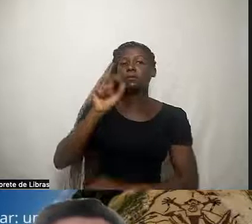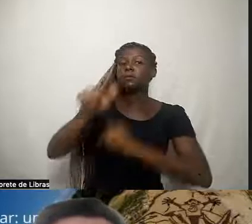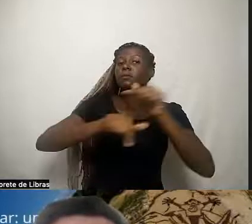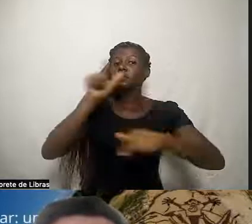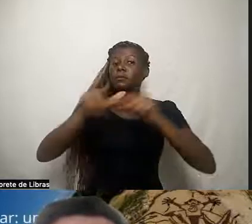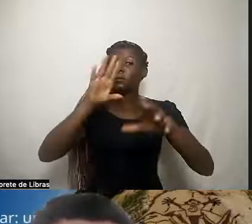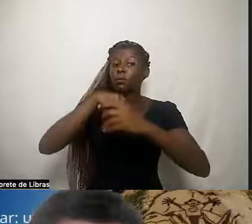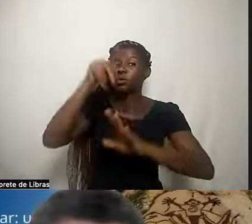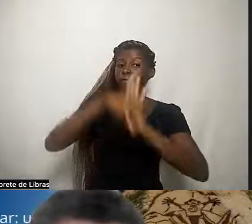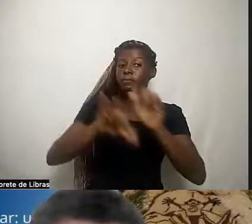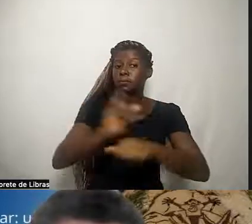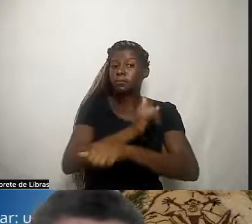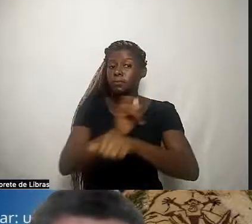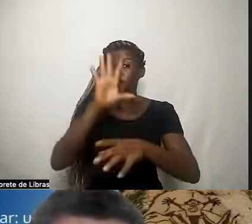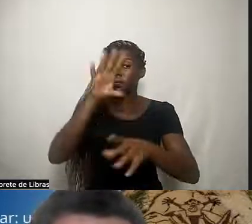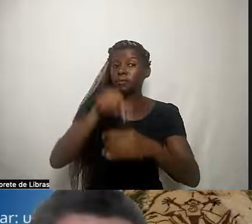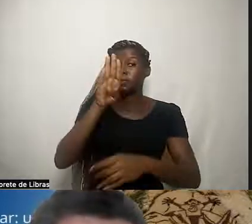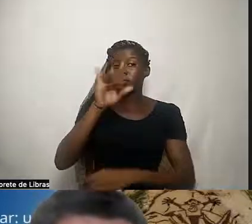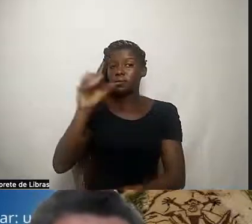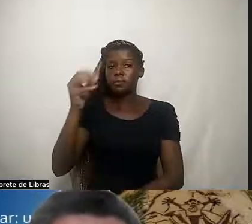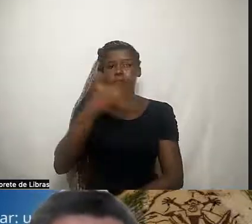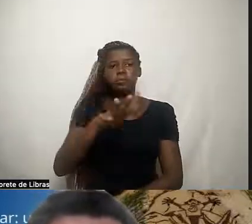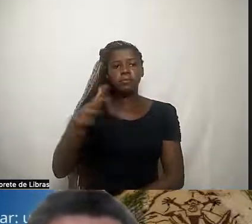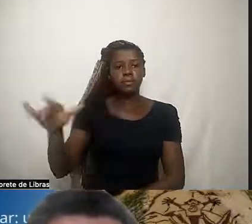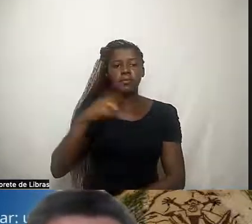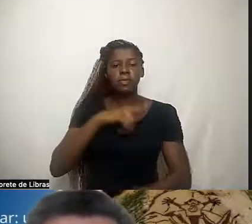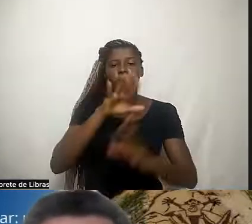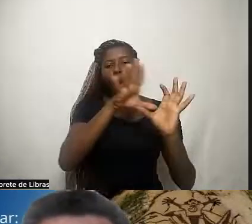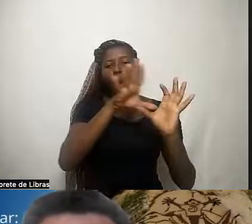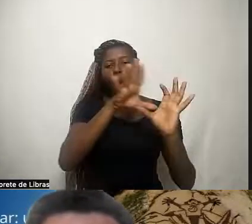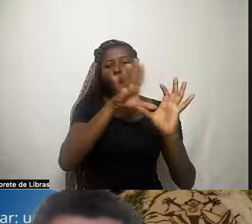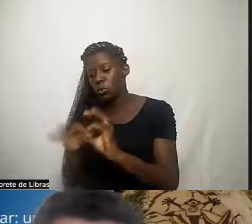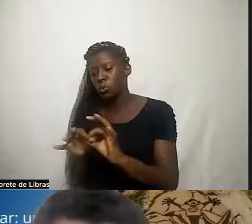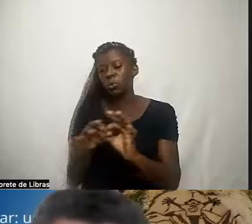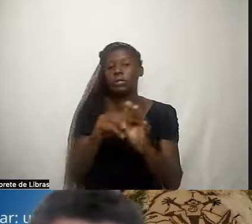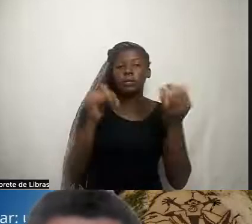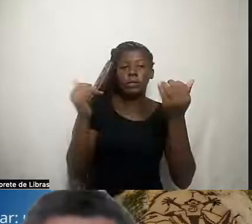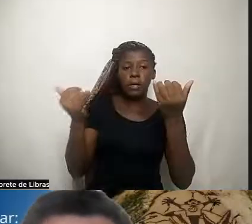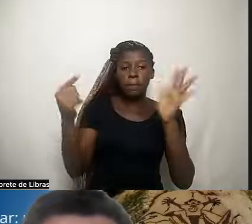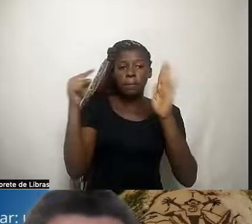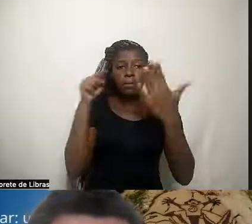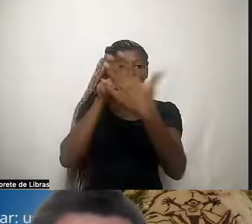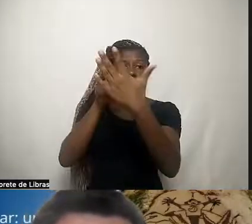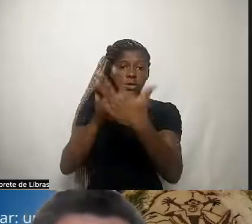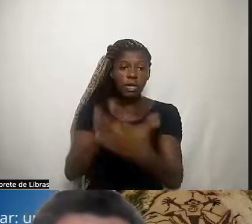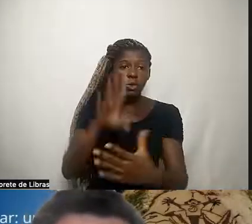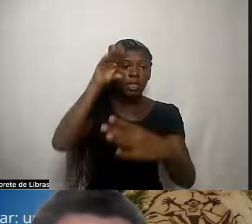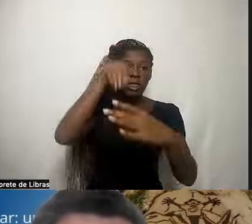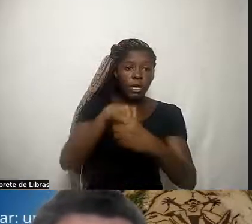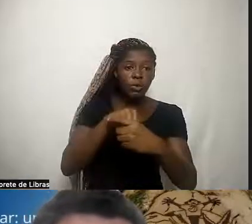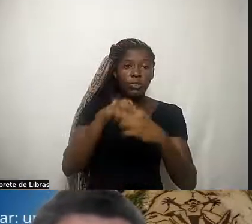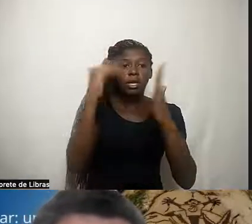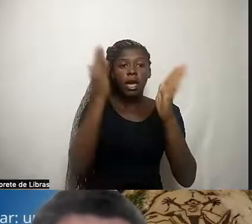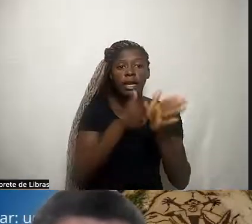and or strategic planning of the Biomar network. We work with some indicators for each